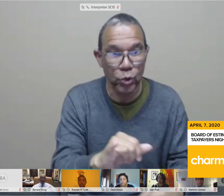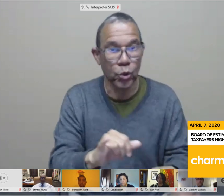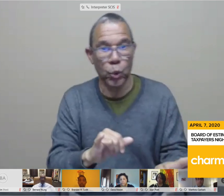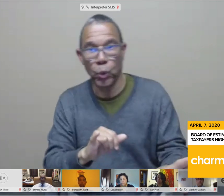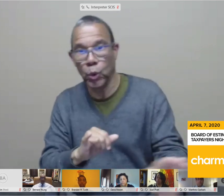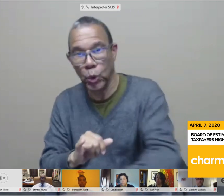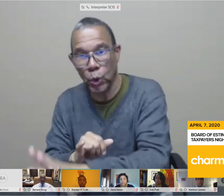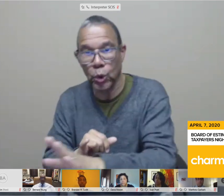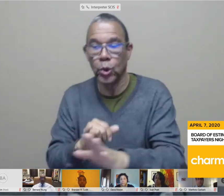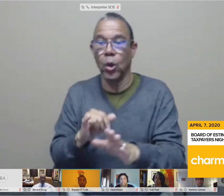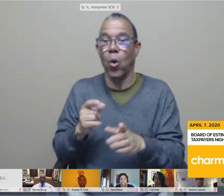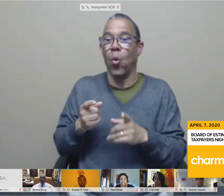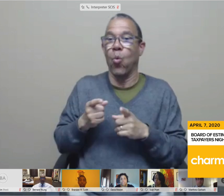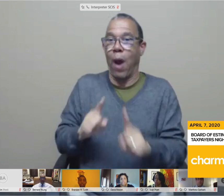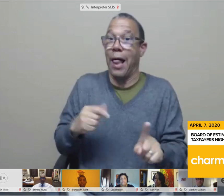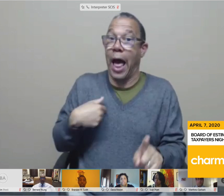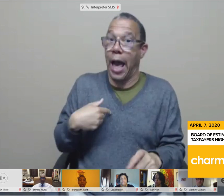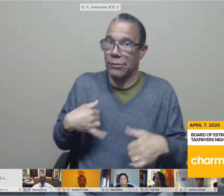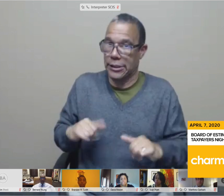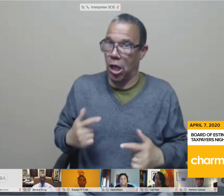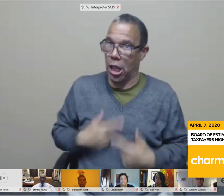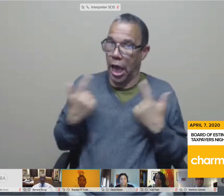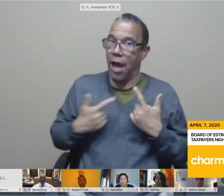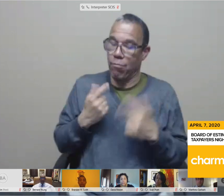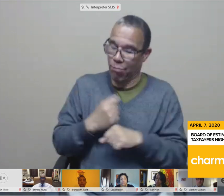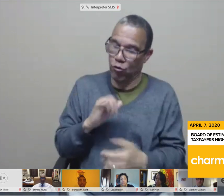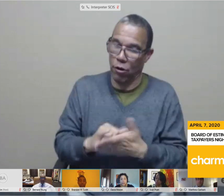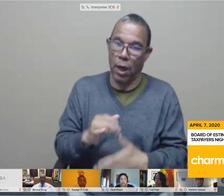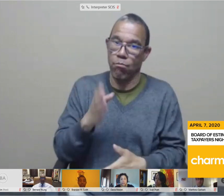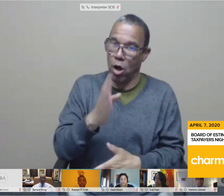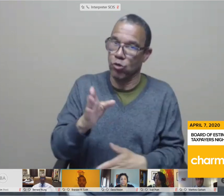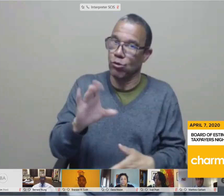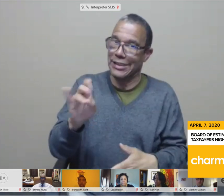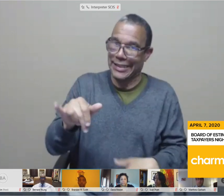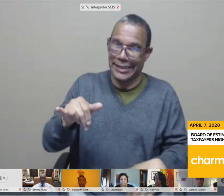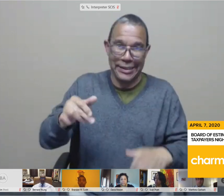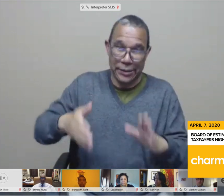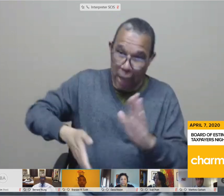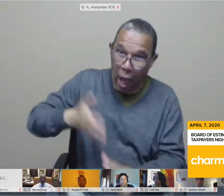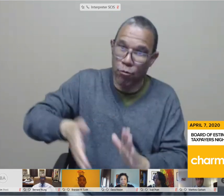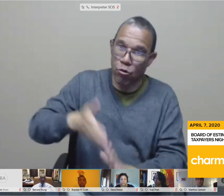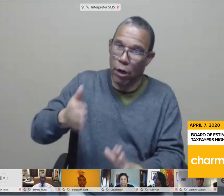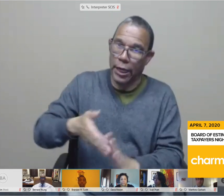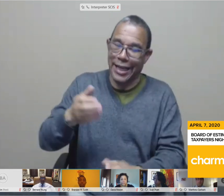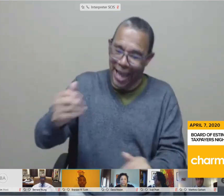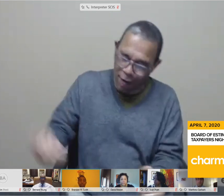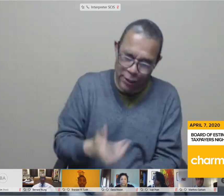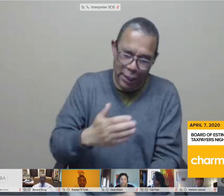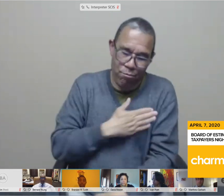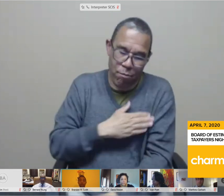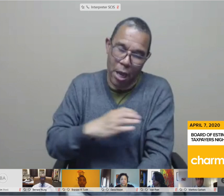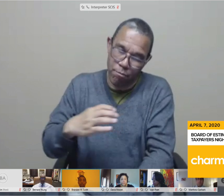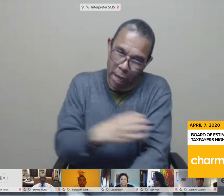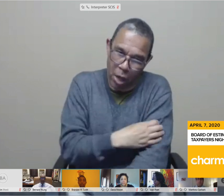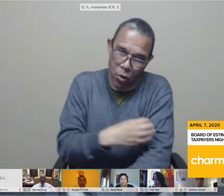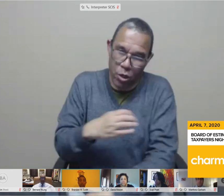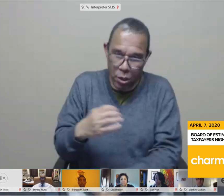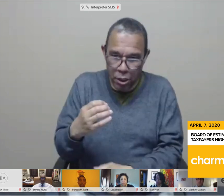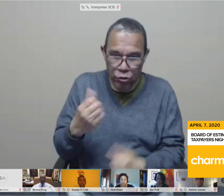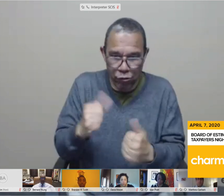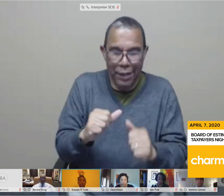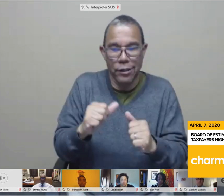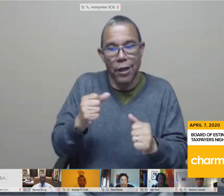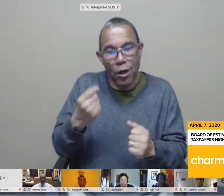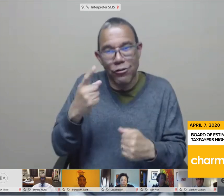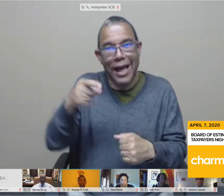my body, I'm going to make sure that Baltimore City is operating in everything in my power to understand this